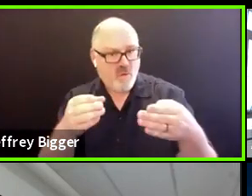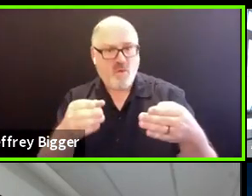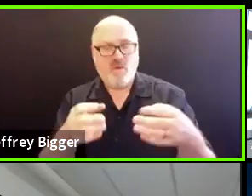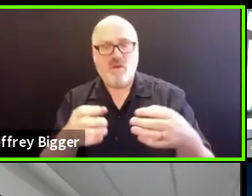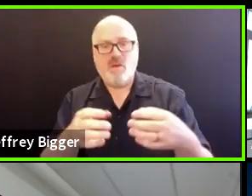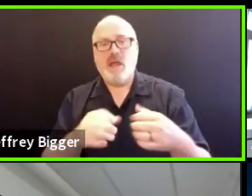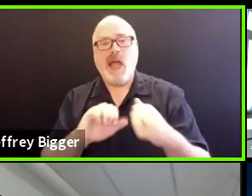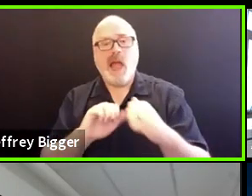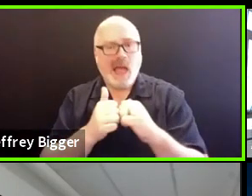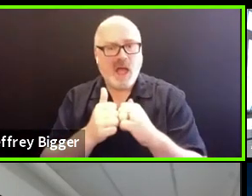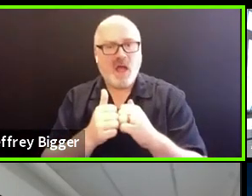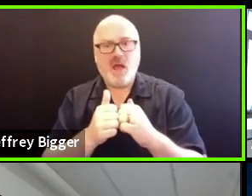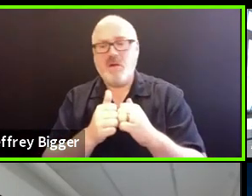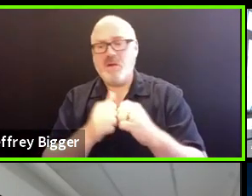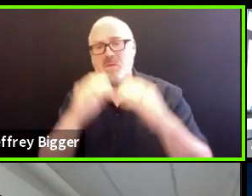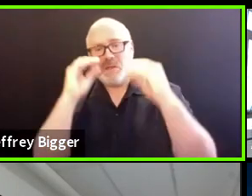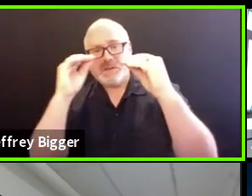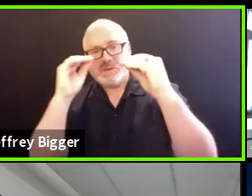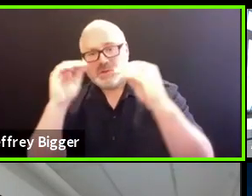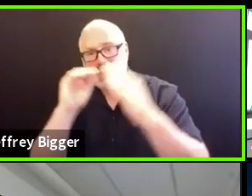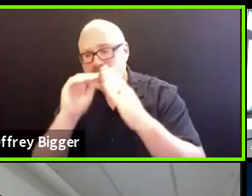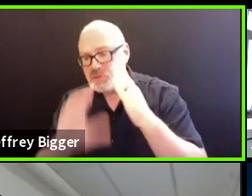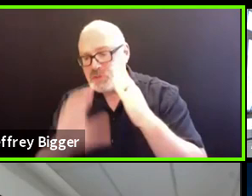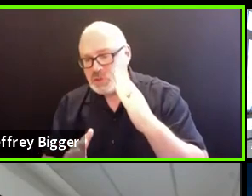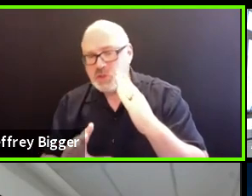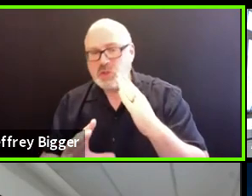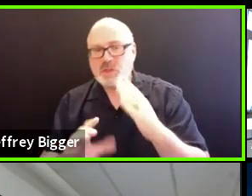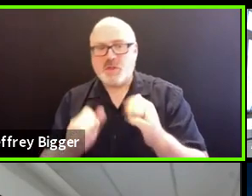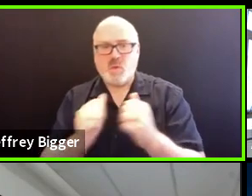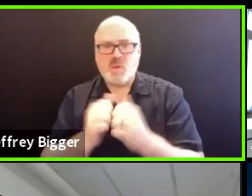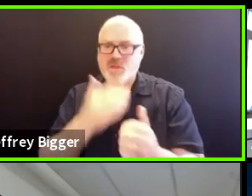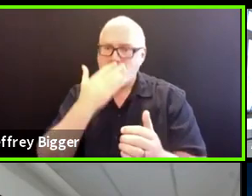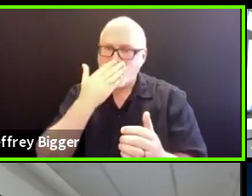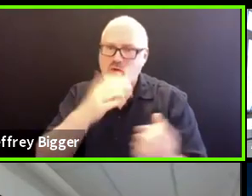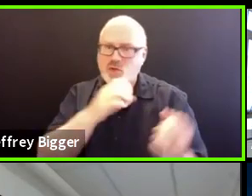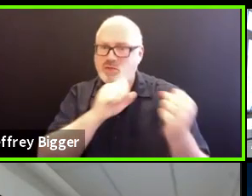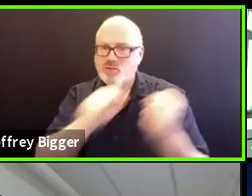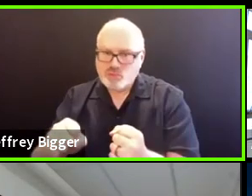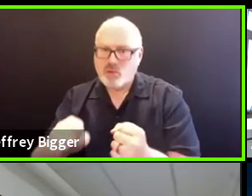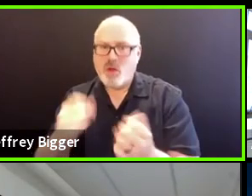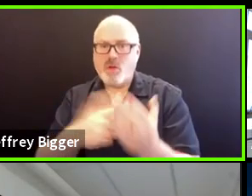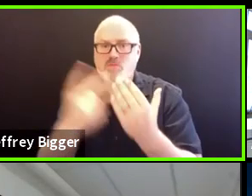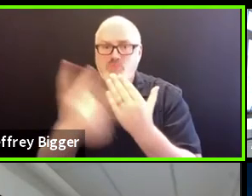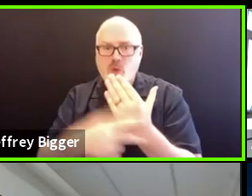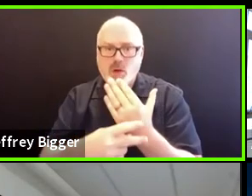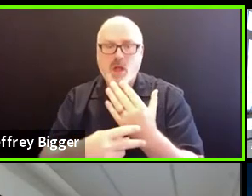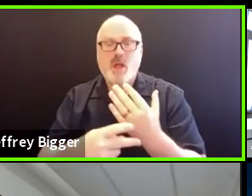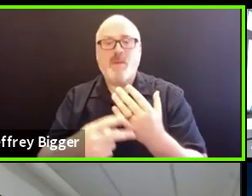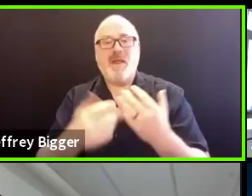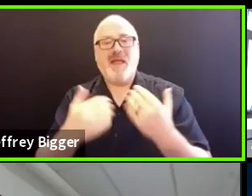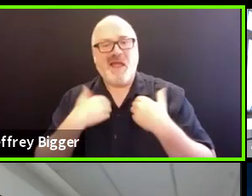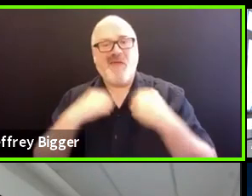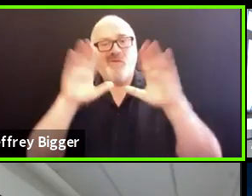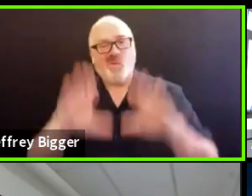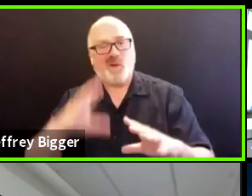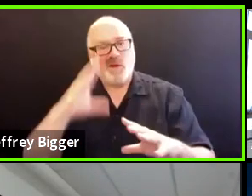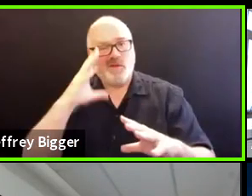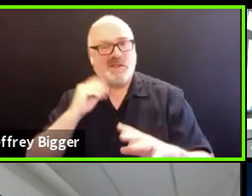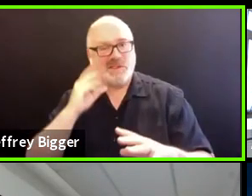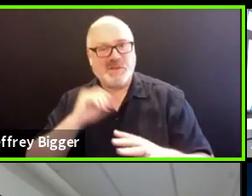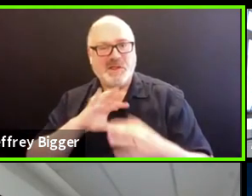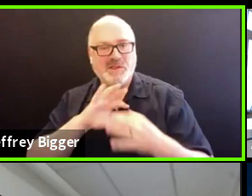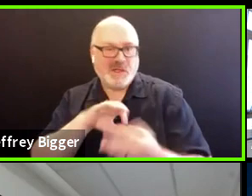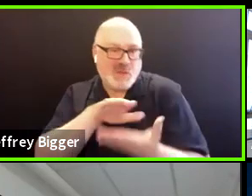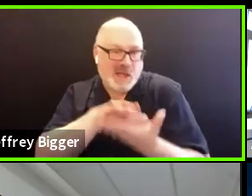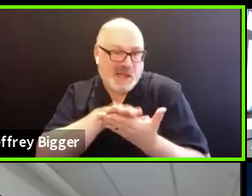how can we instruct our students in a pedagogically sound way so that they can have a great experience.